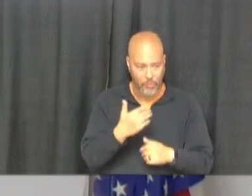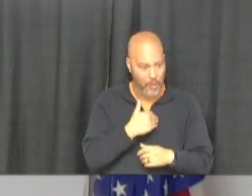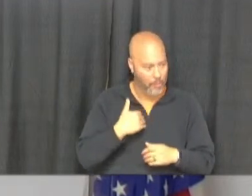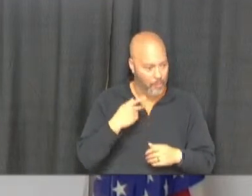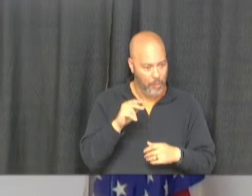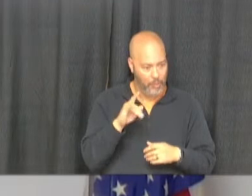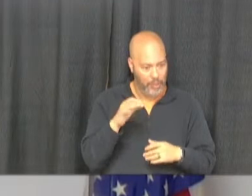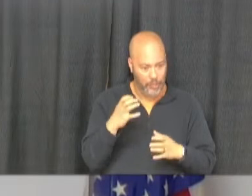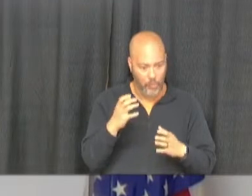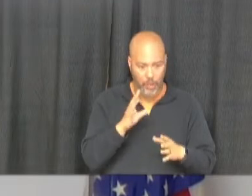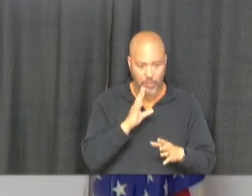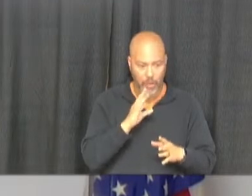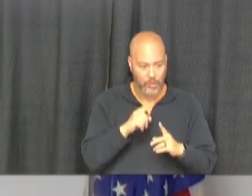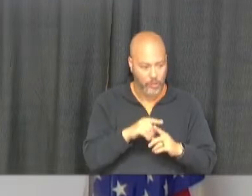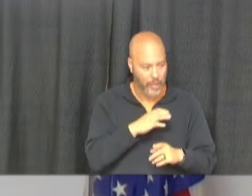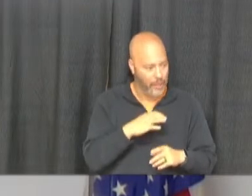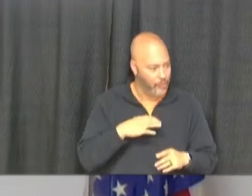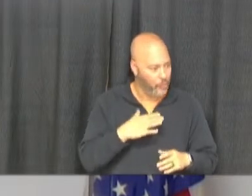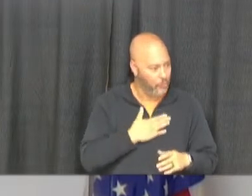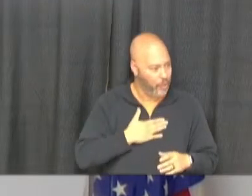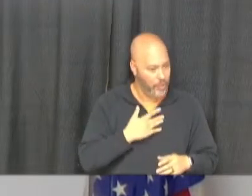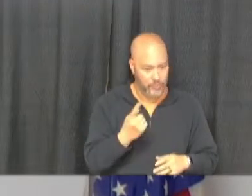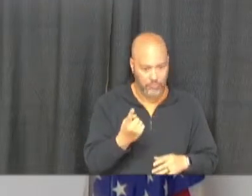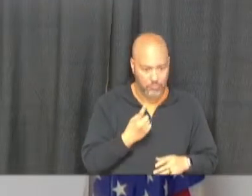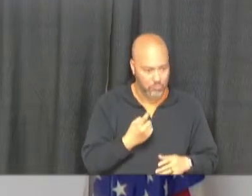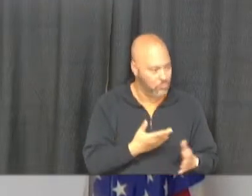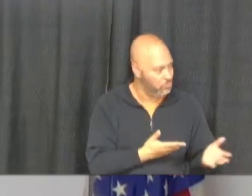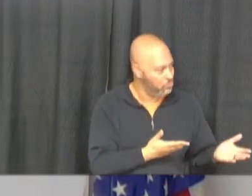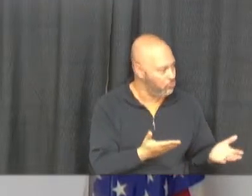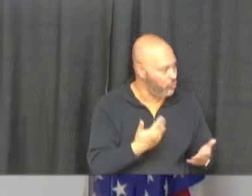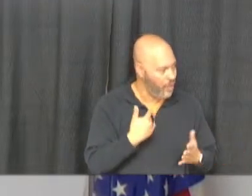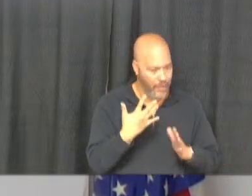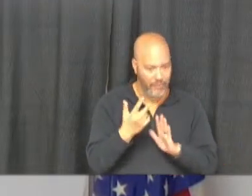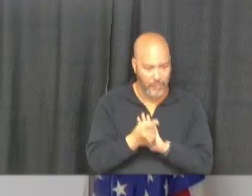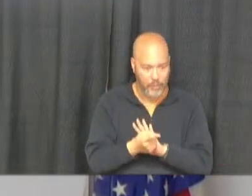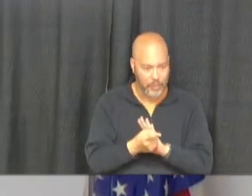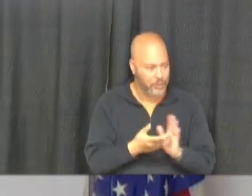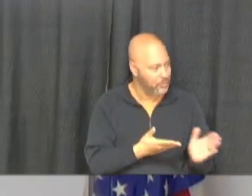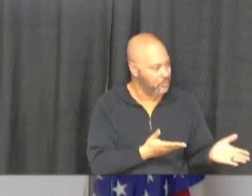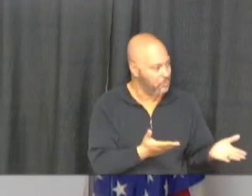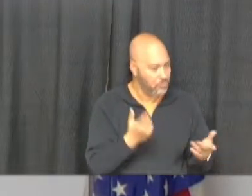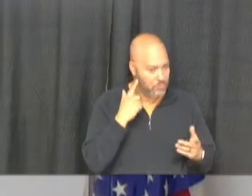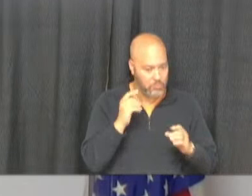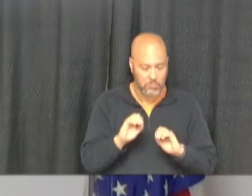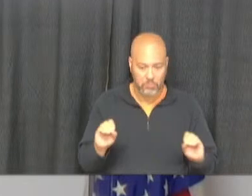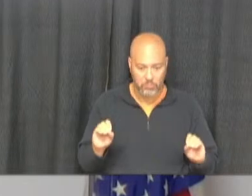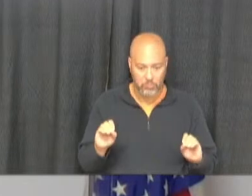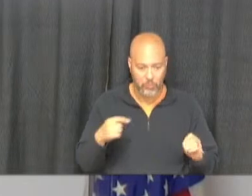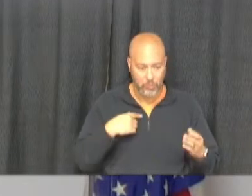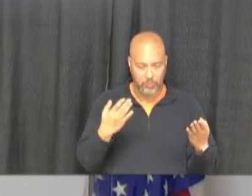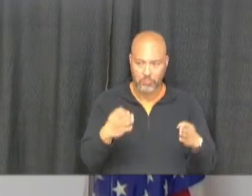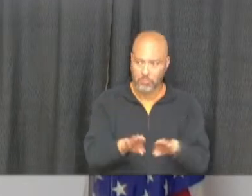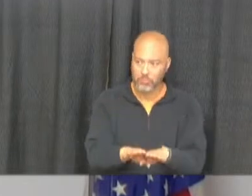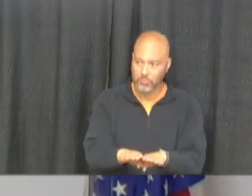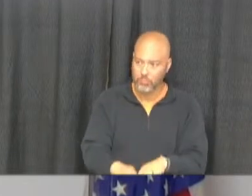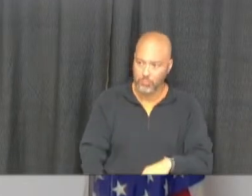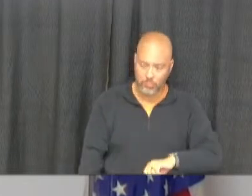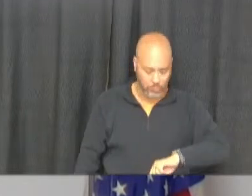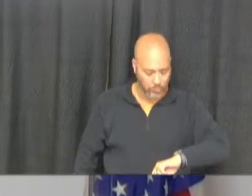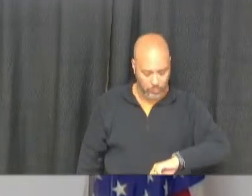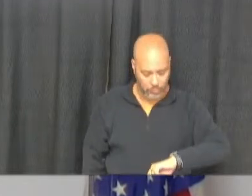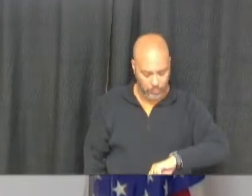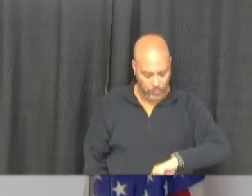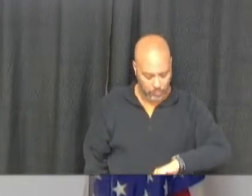member of the public and wish to address the council, please come forward. You'll have 5 minutes. Seeing none, we stand adjourned.